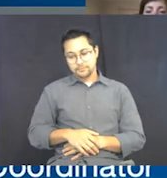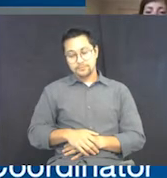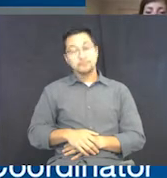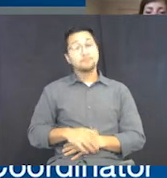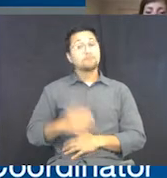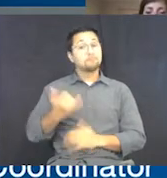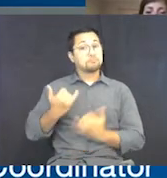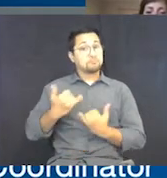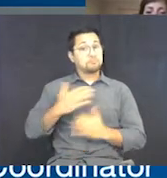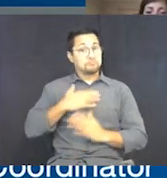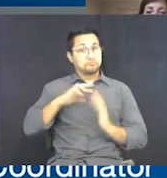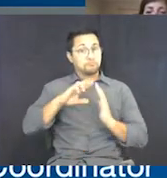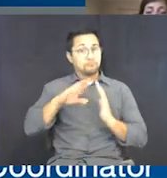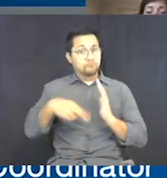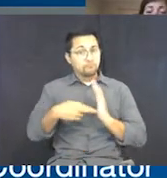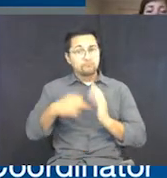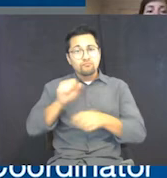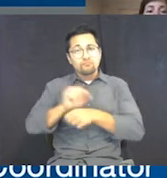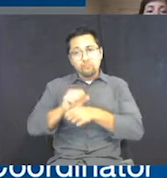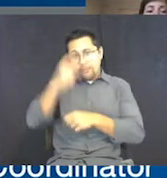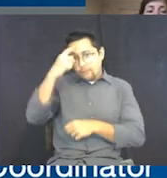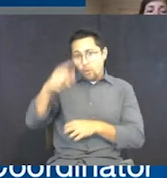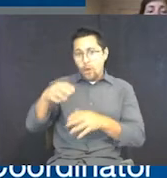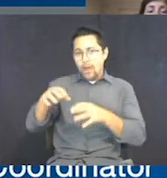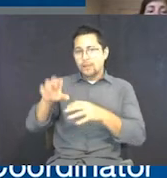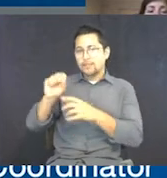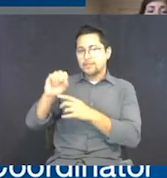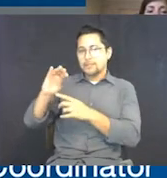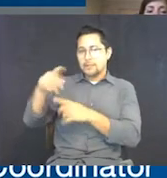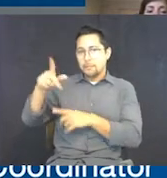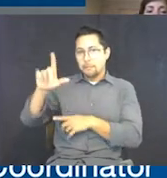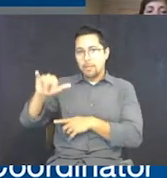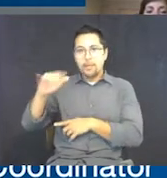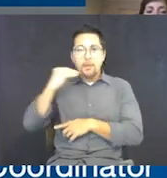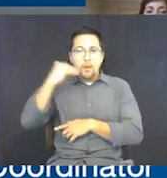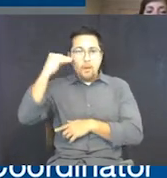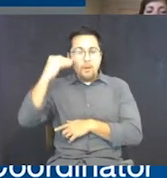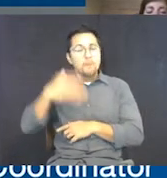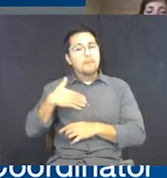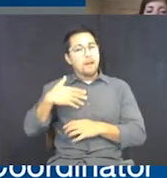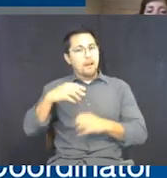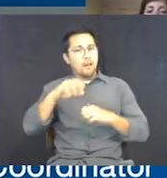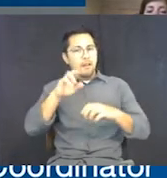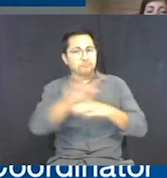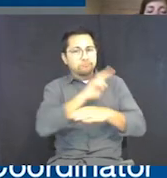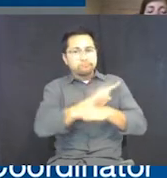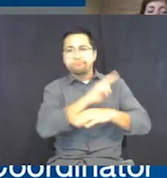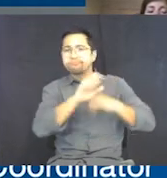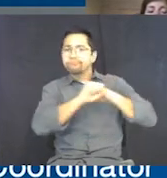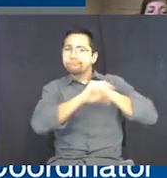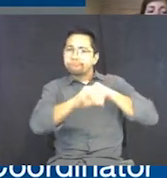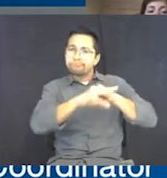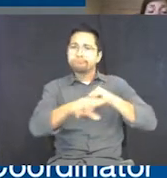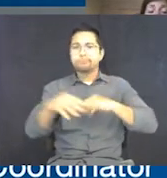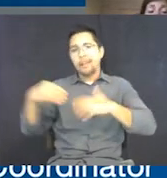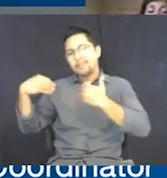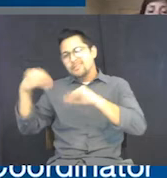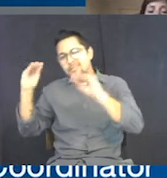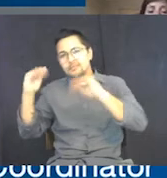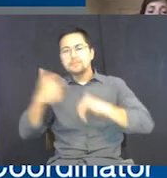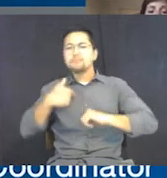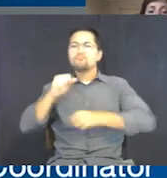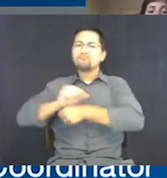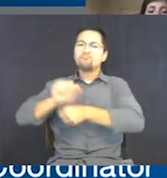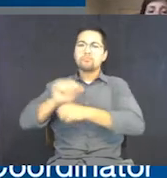And currently, in my role working for Simply Home, I am doing marketing and sales and really working with